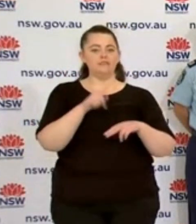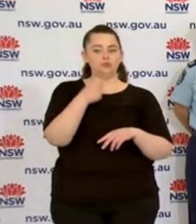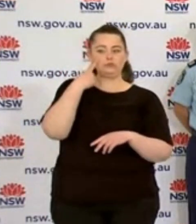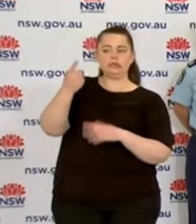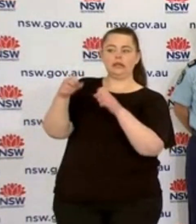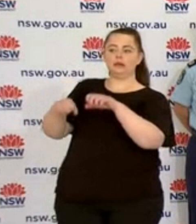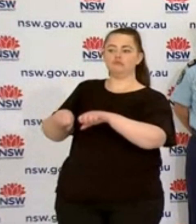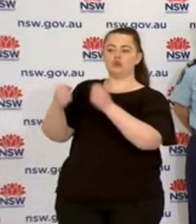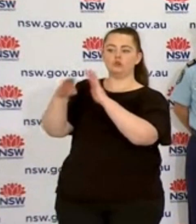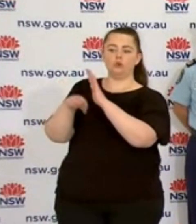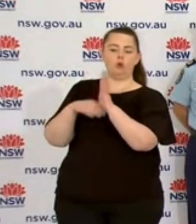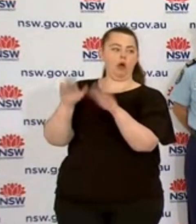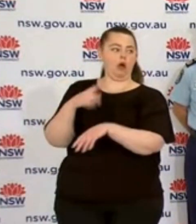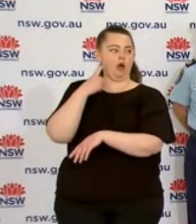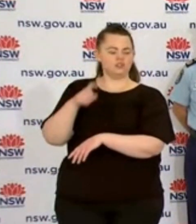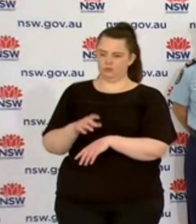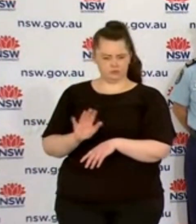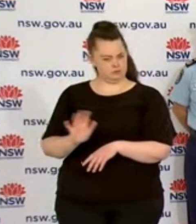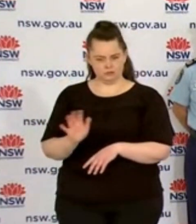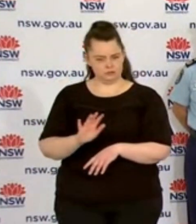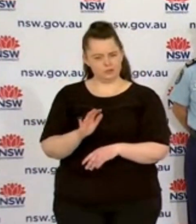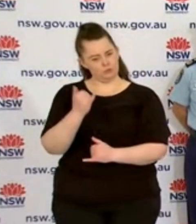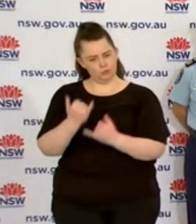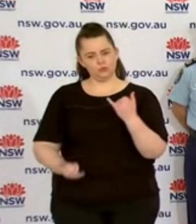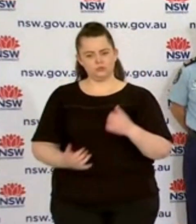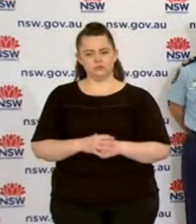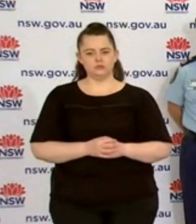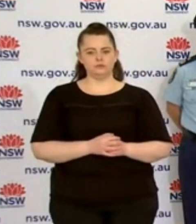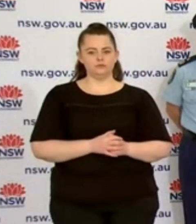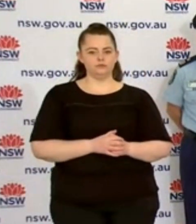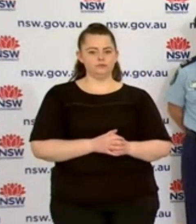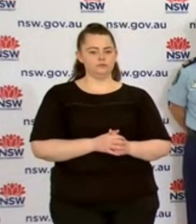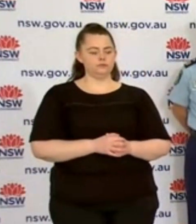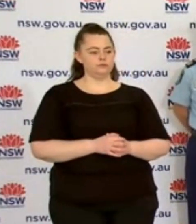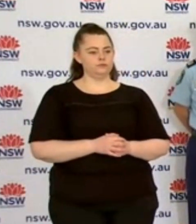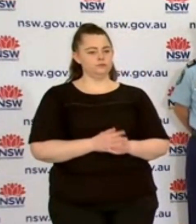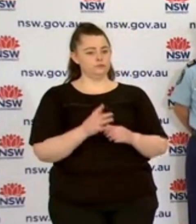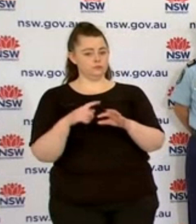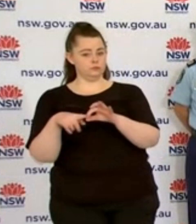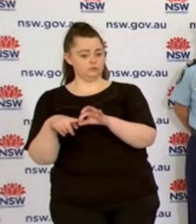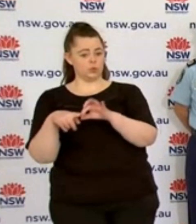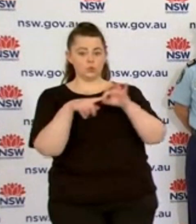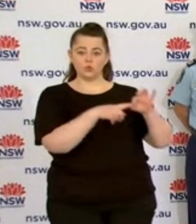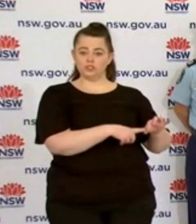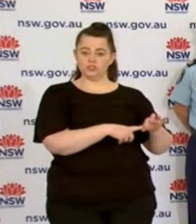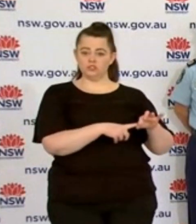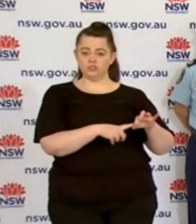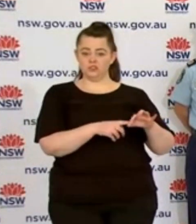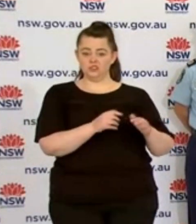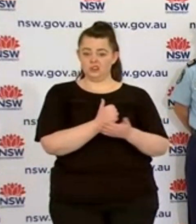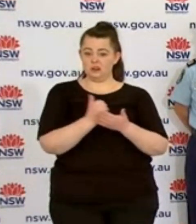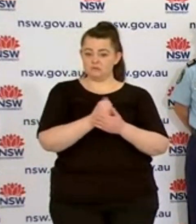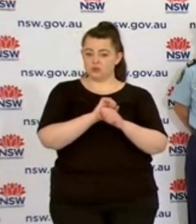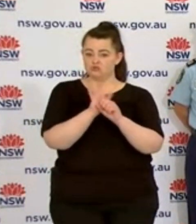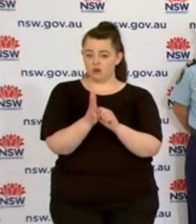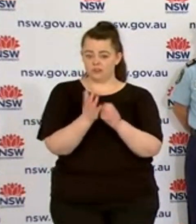to clarify though, if cases stay in 400s to 300s, will you still consider easing some restrictions if we